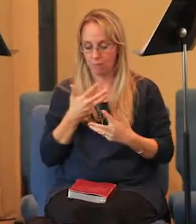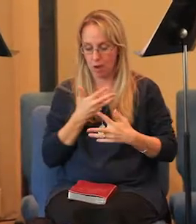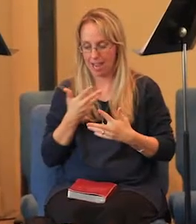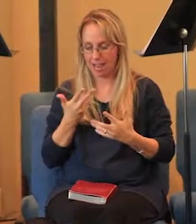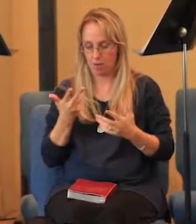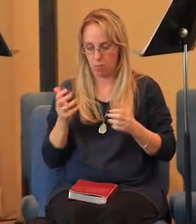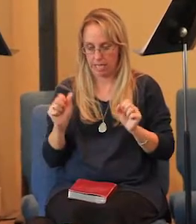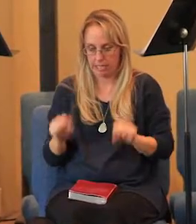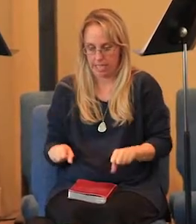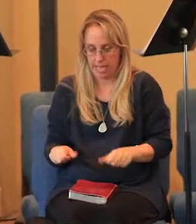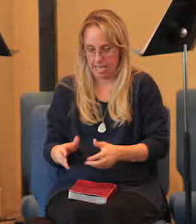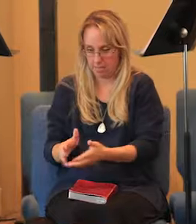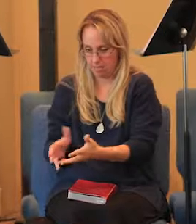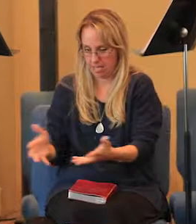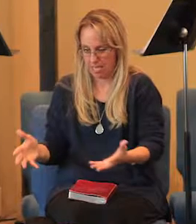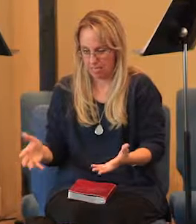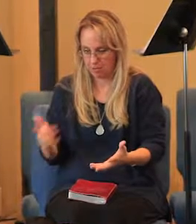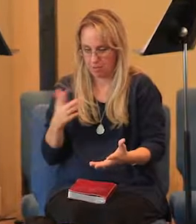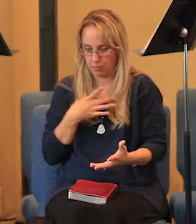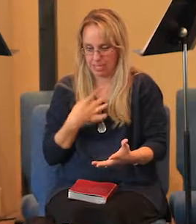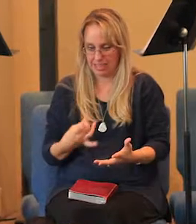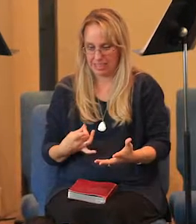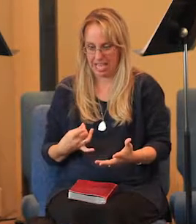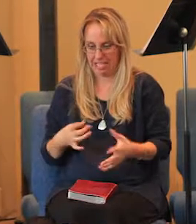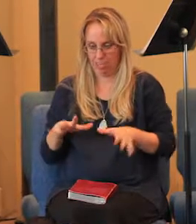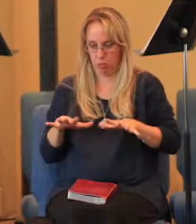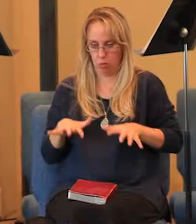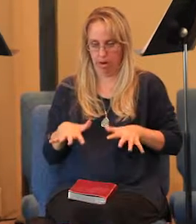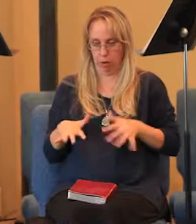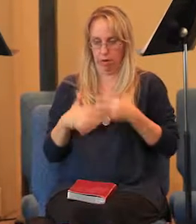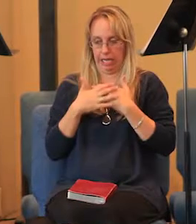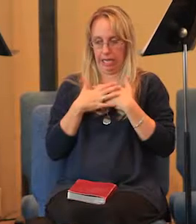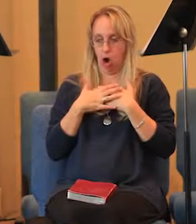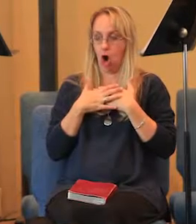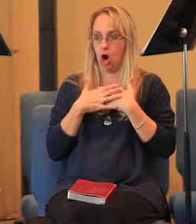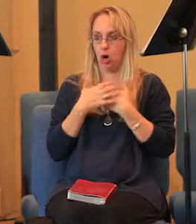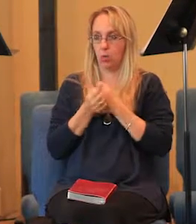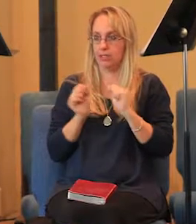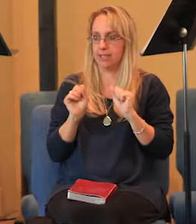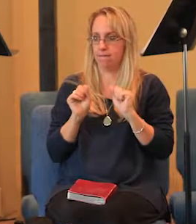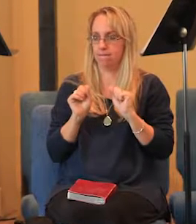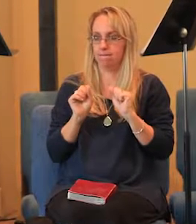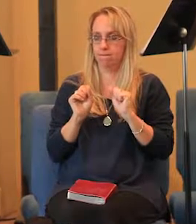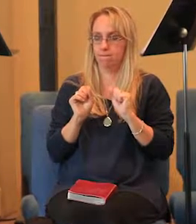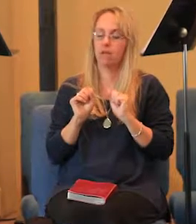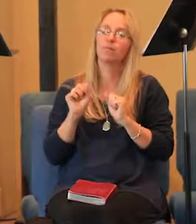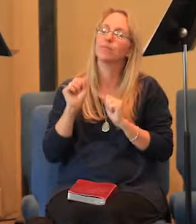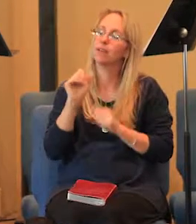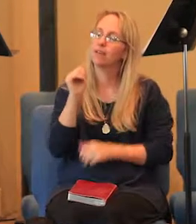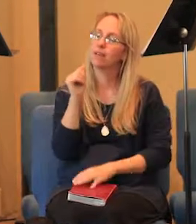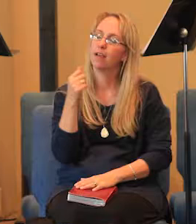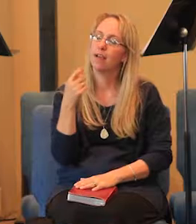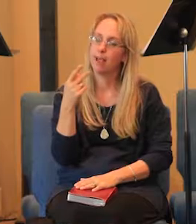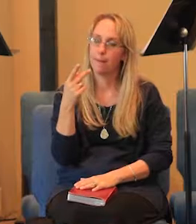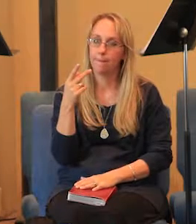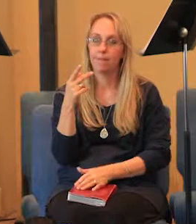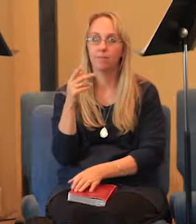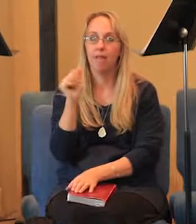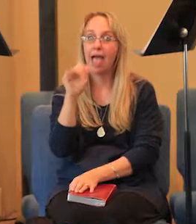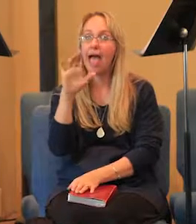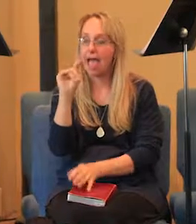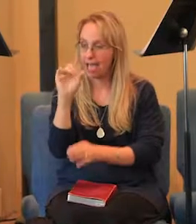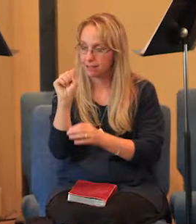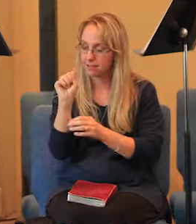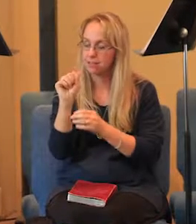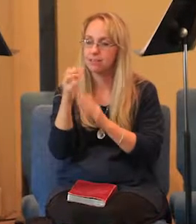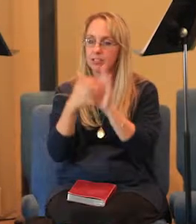what can be because we like where we are. And so Peter, in Acts chapter 3, which is our text